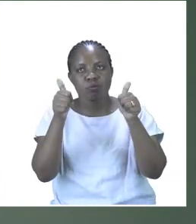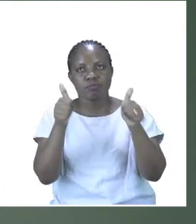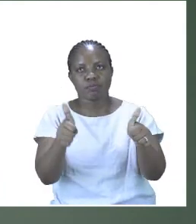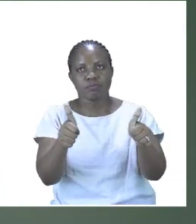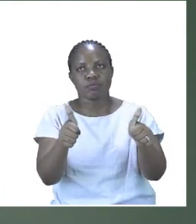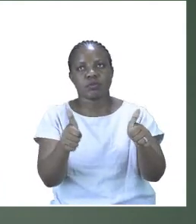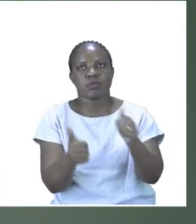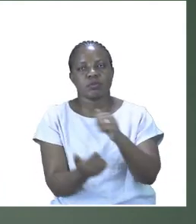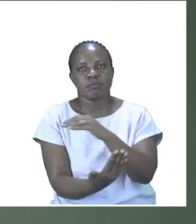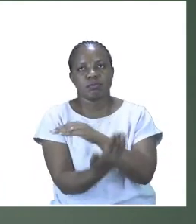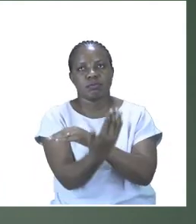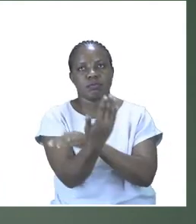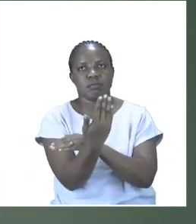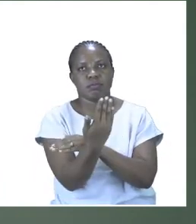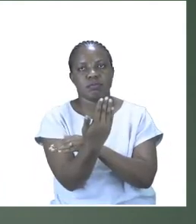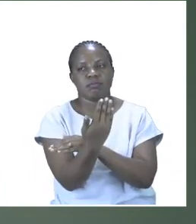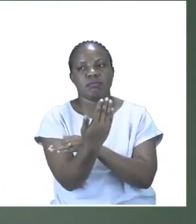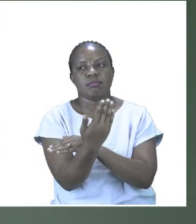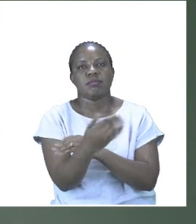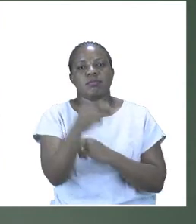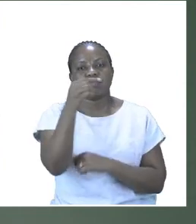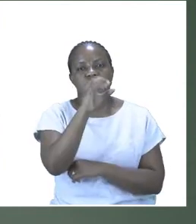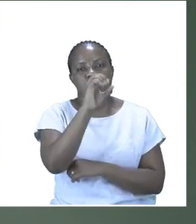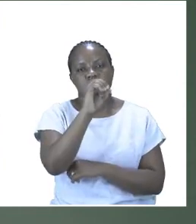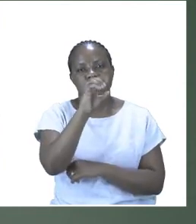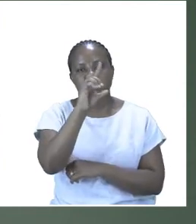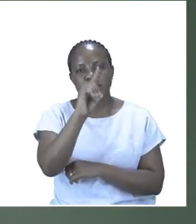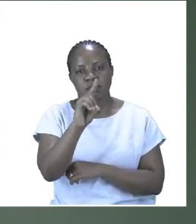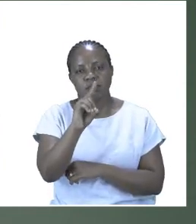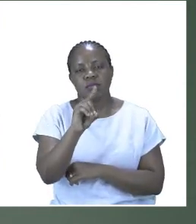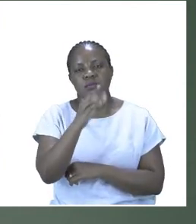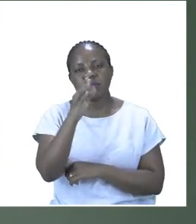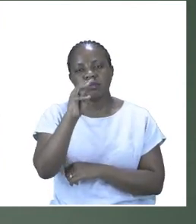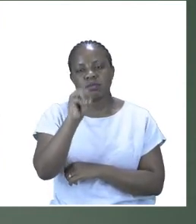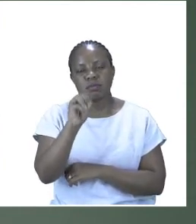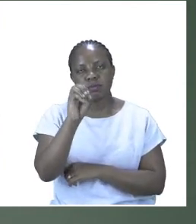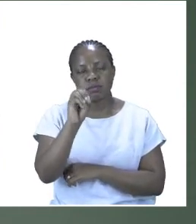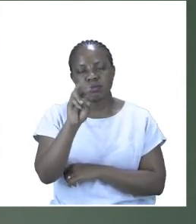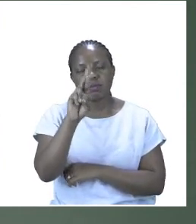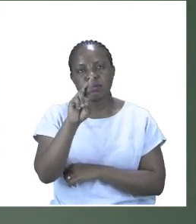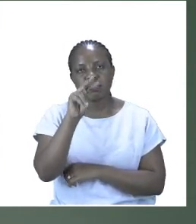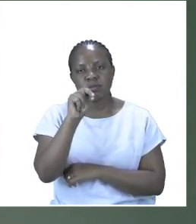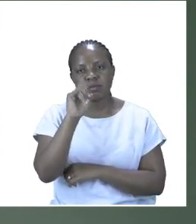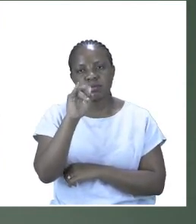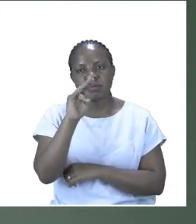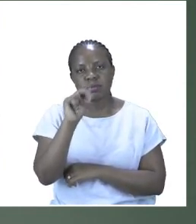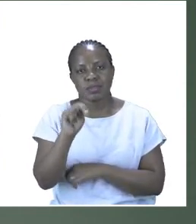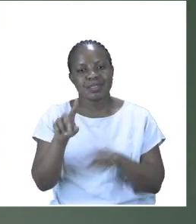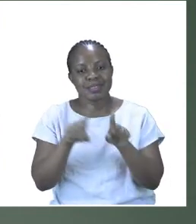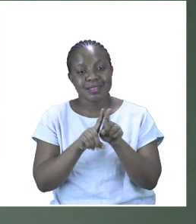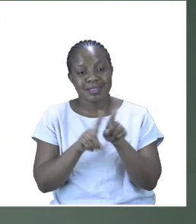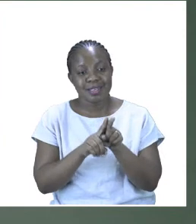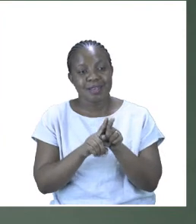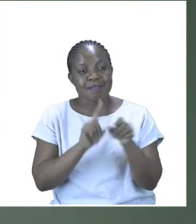get into class with your teacher, you say, good morning, teacher. So, we